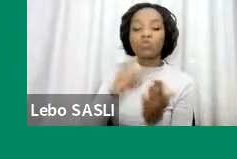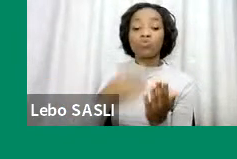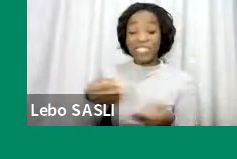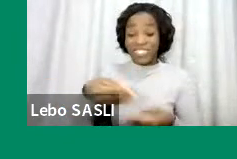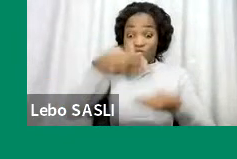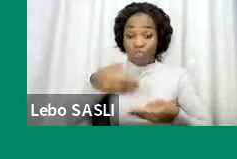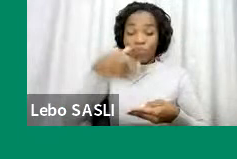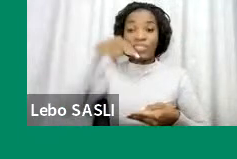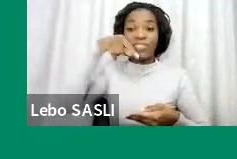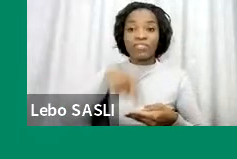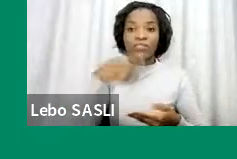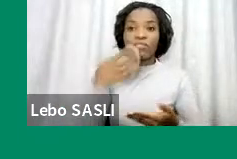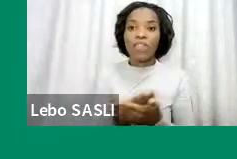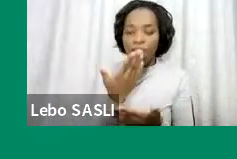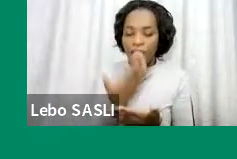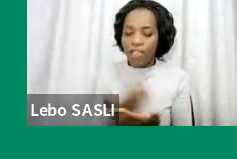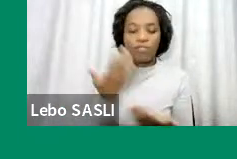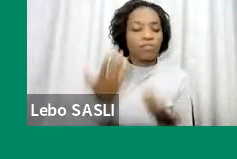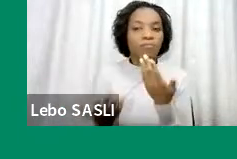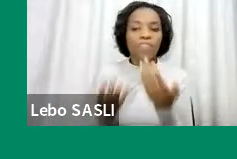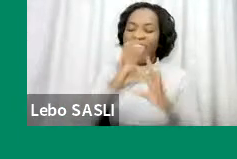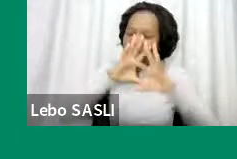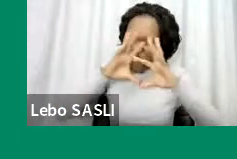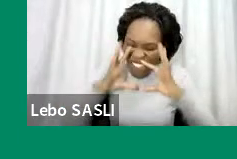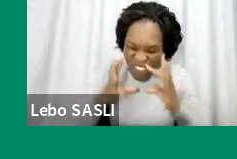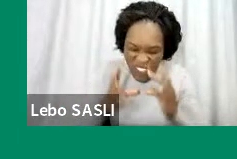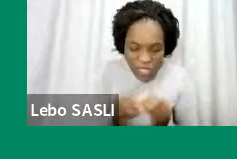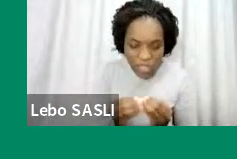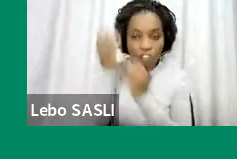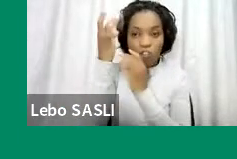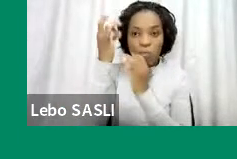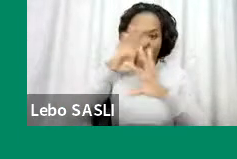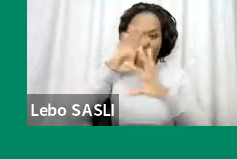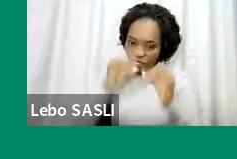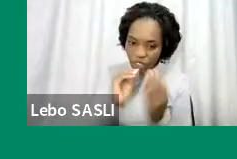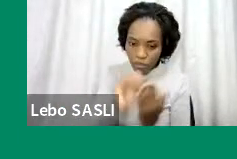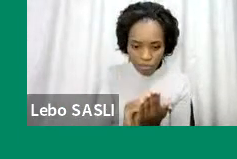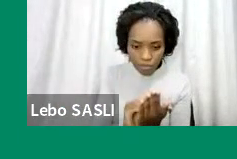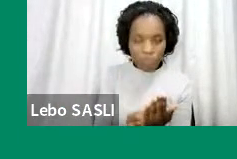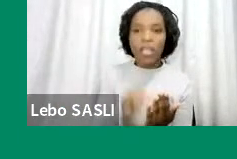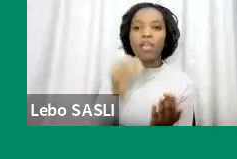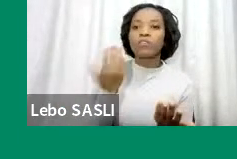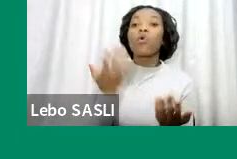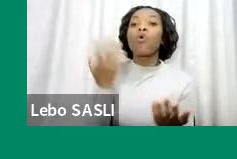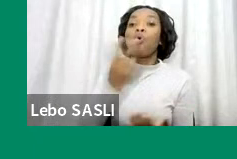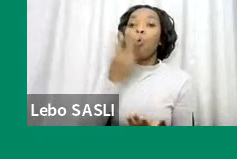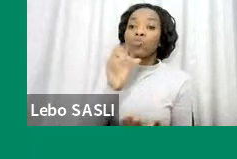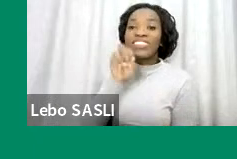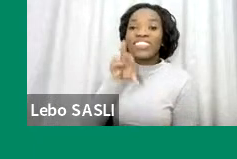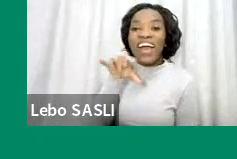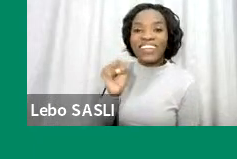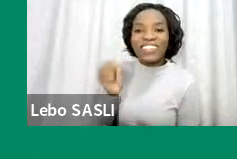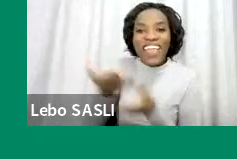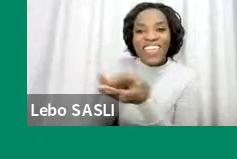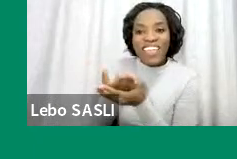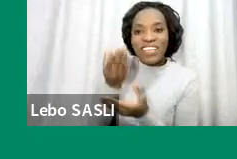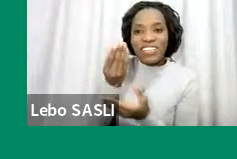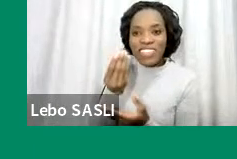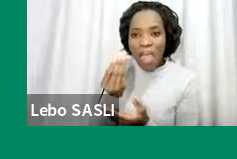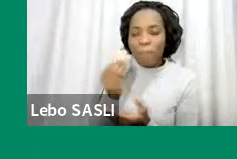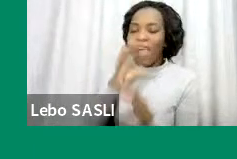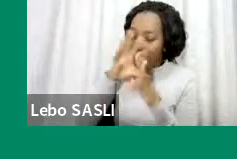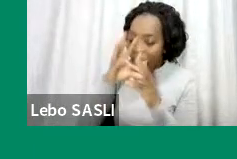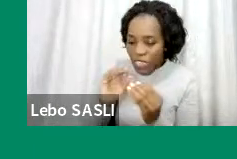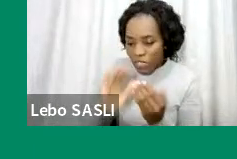information and capture information in chronological order, including SARS case numbers. Attach all supporting